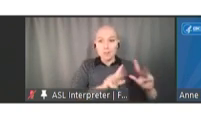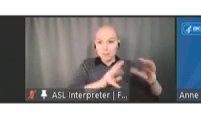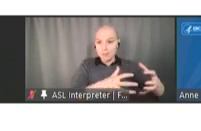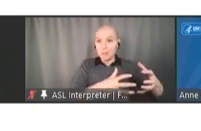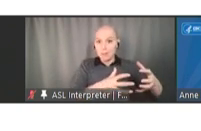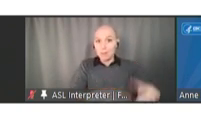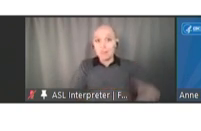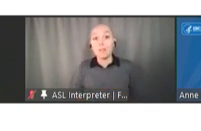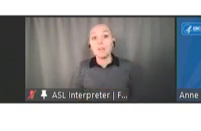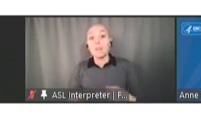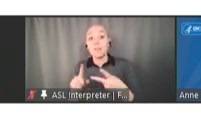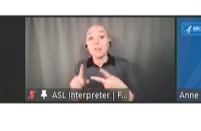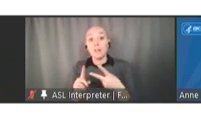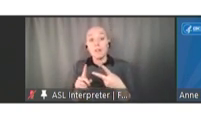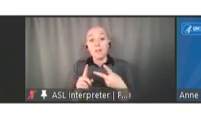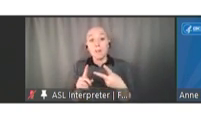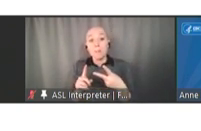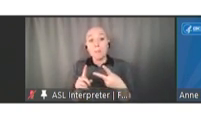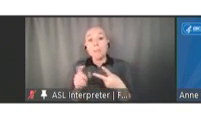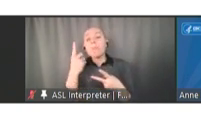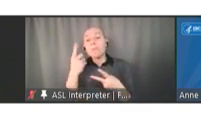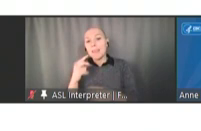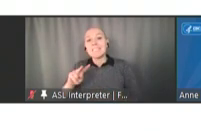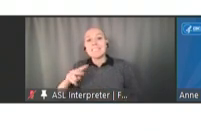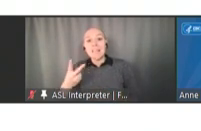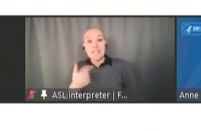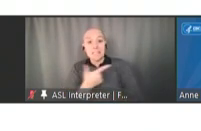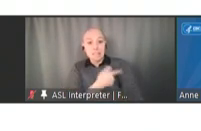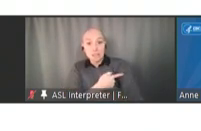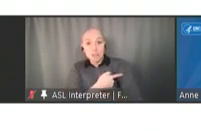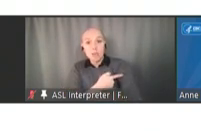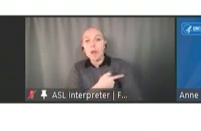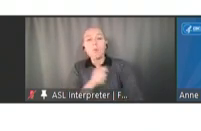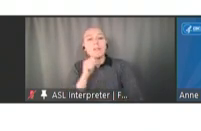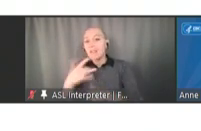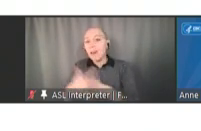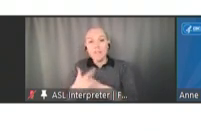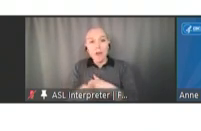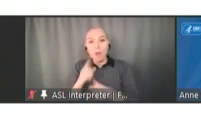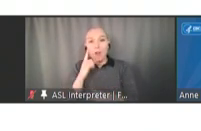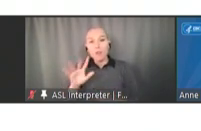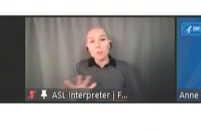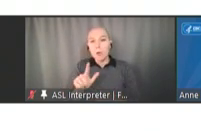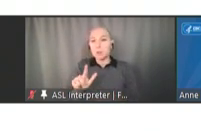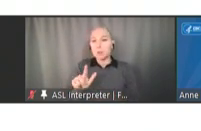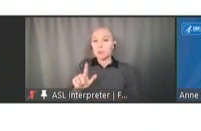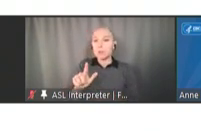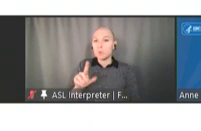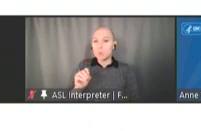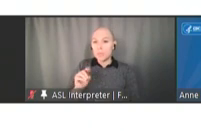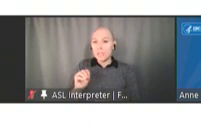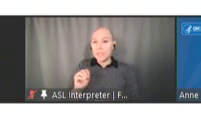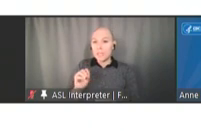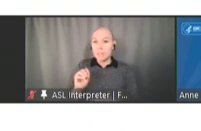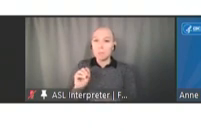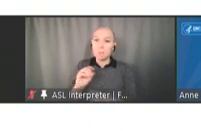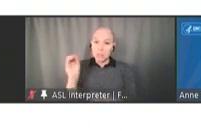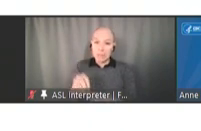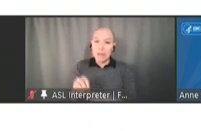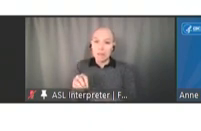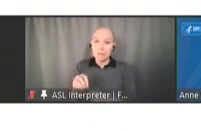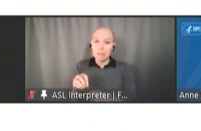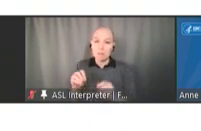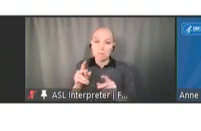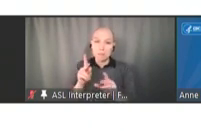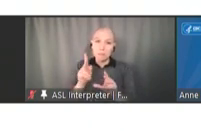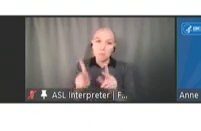2 wasn't yet available for 20% of participants. Next slide. So now I'll briefly